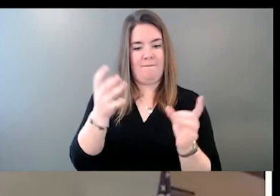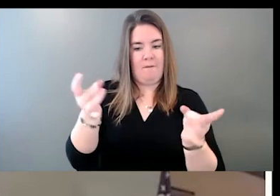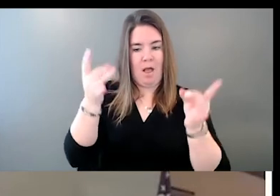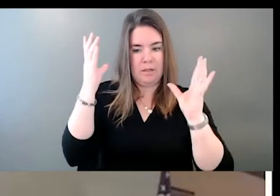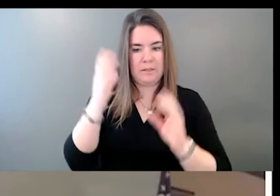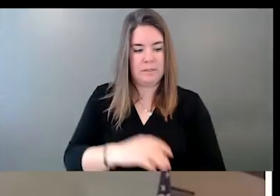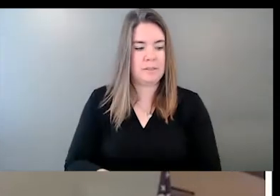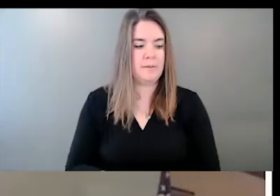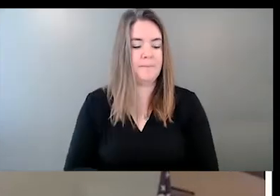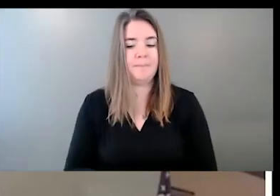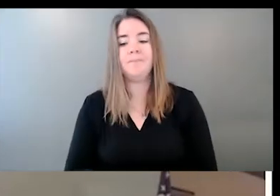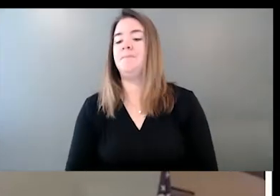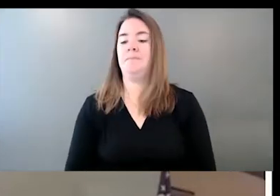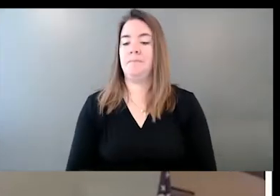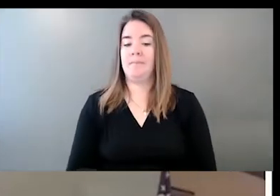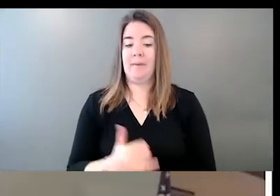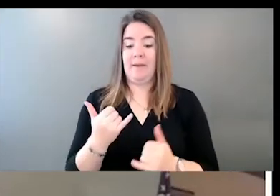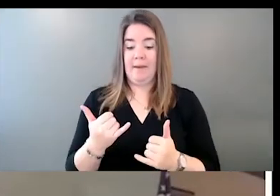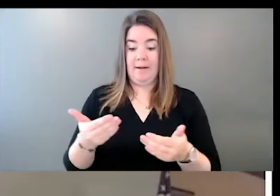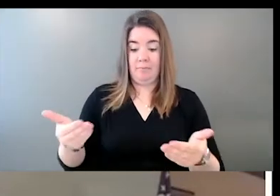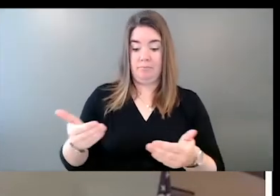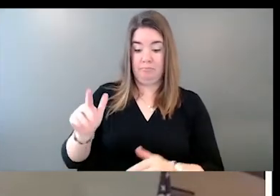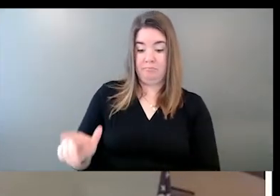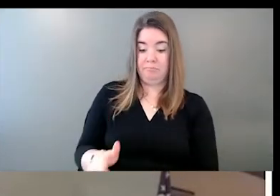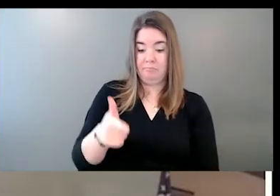Policy Director and Staff Attorney.